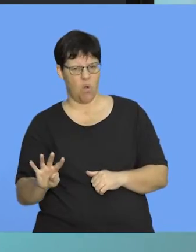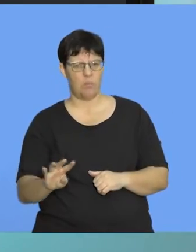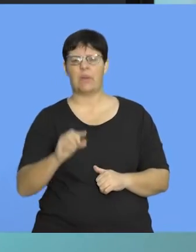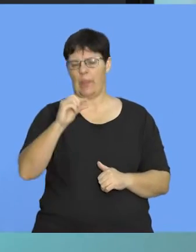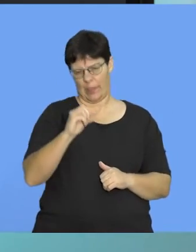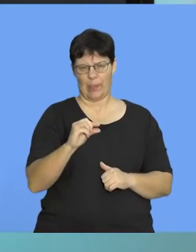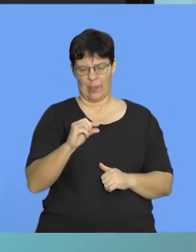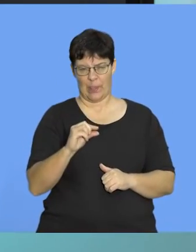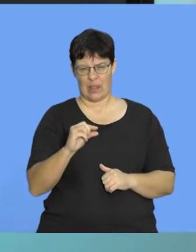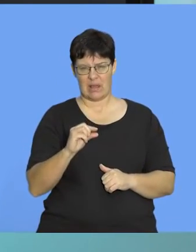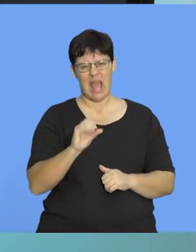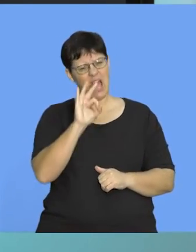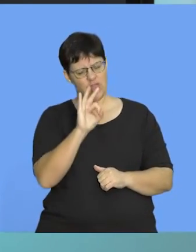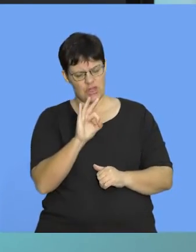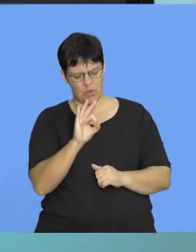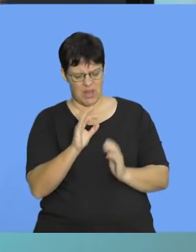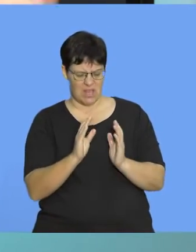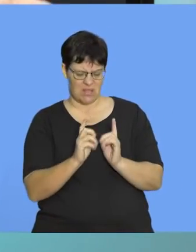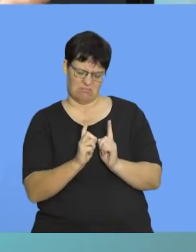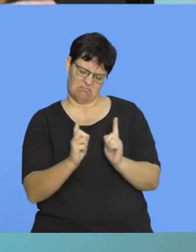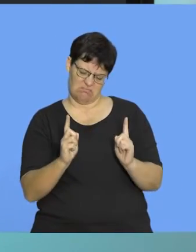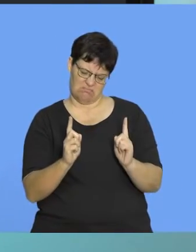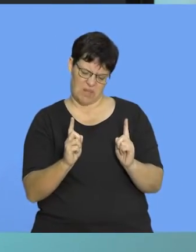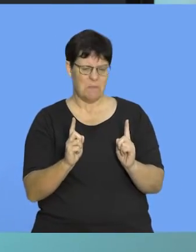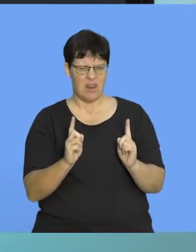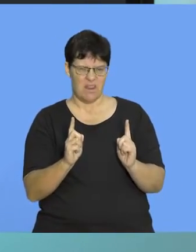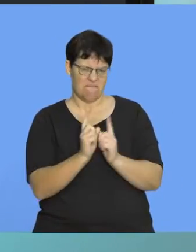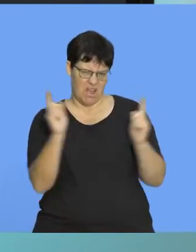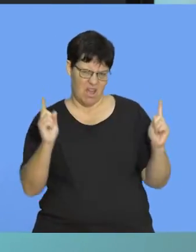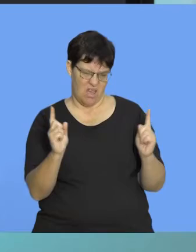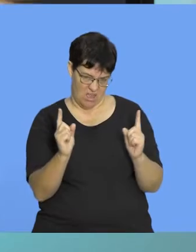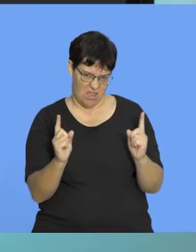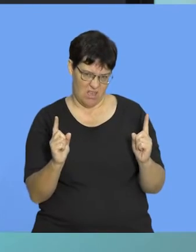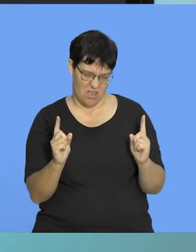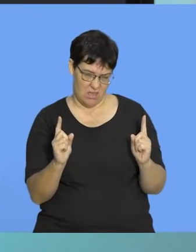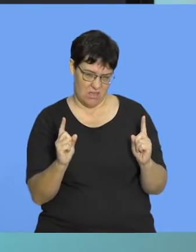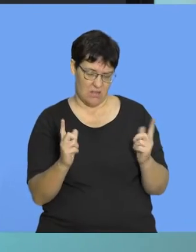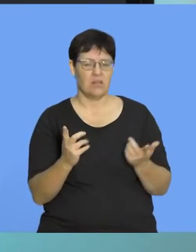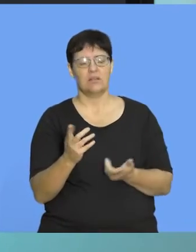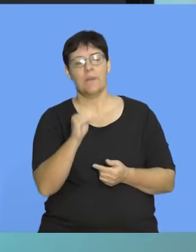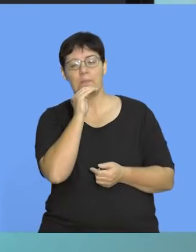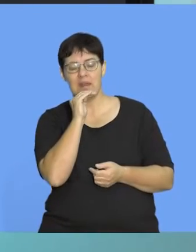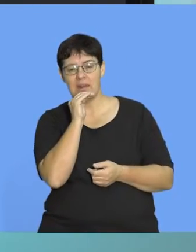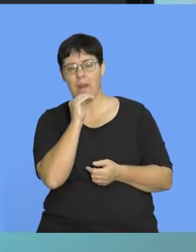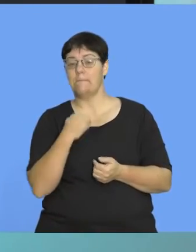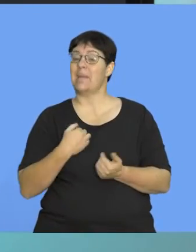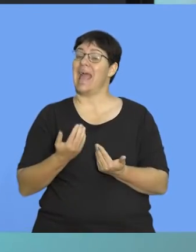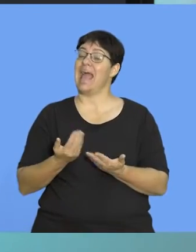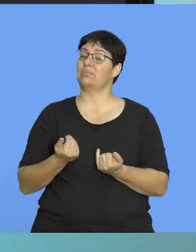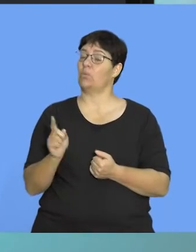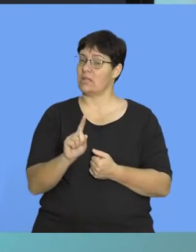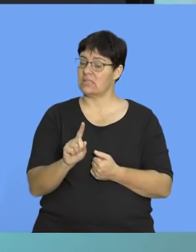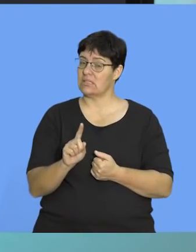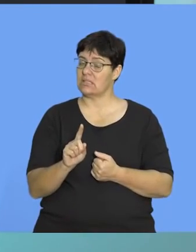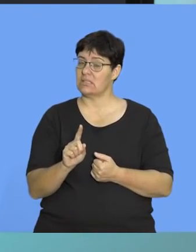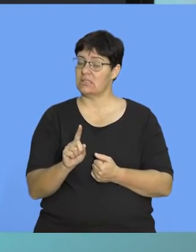tiny. 3 meters apart, they're actually quite far apart. that means that I'm expecting